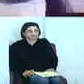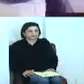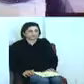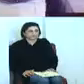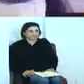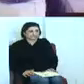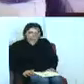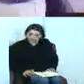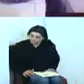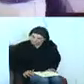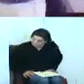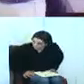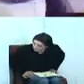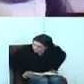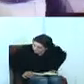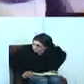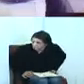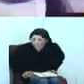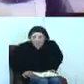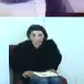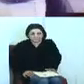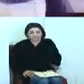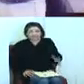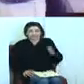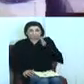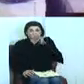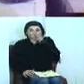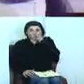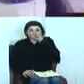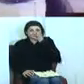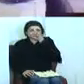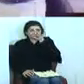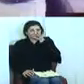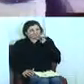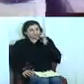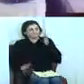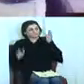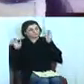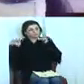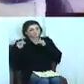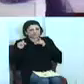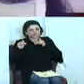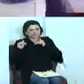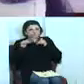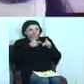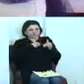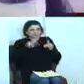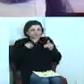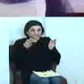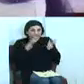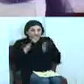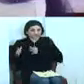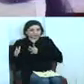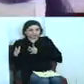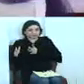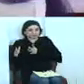Computer members were able to prepare their table of communion.